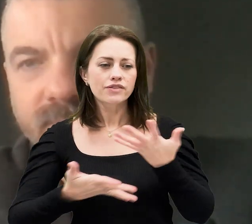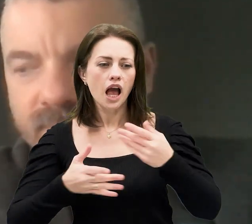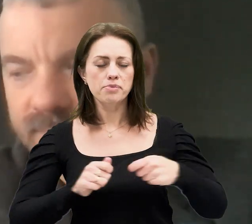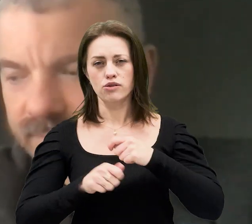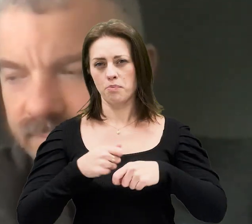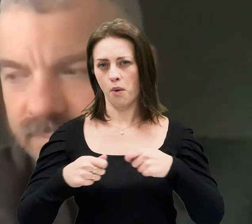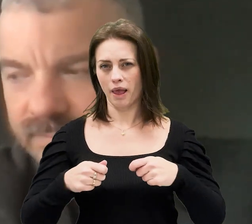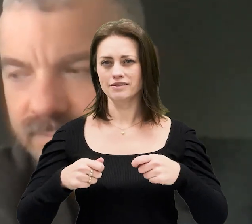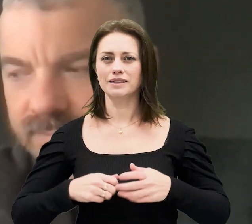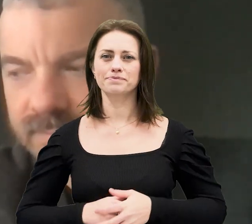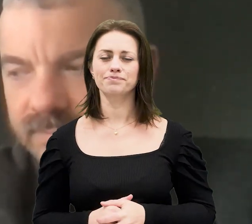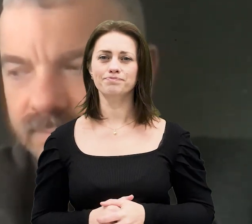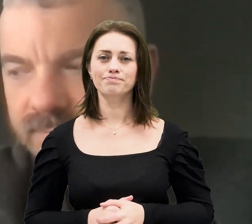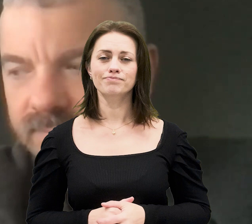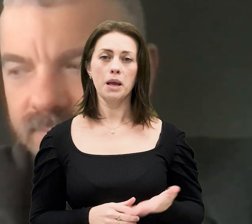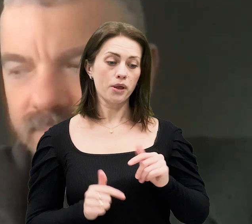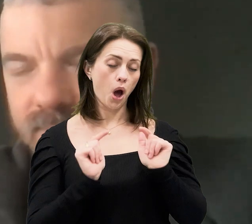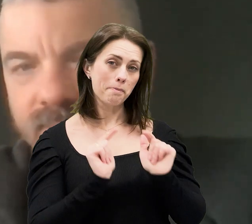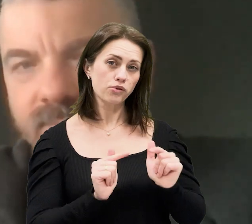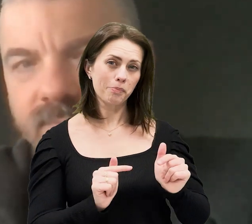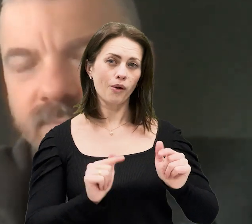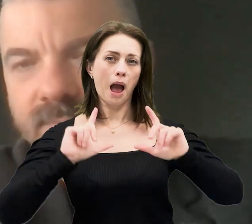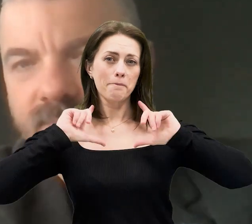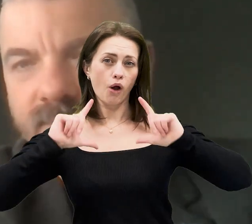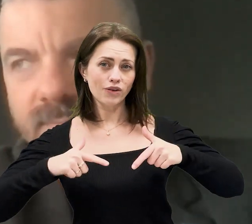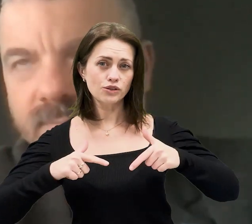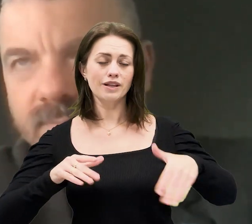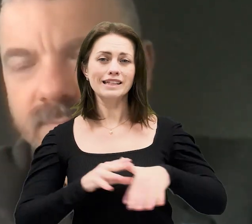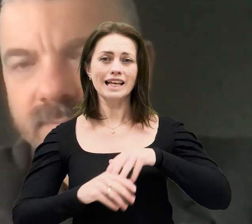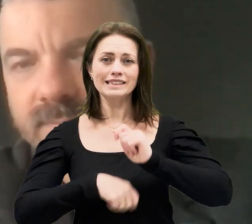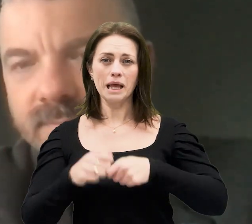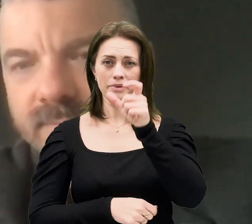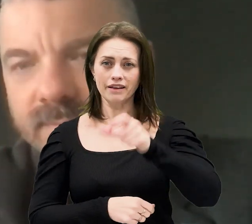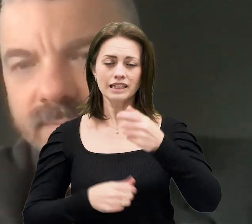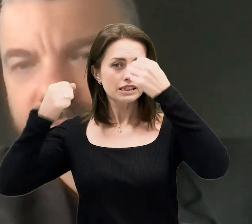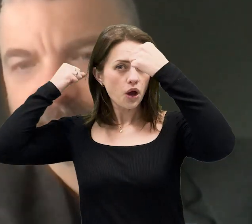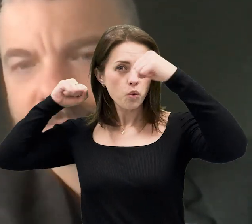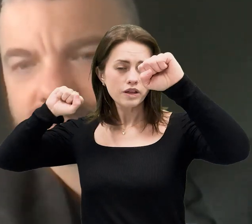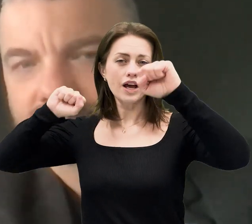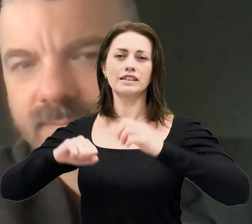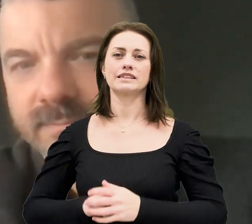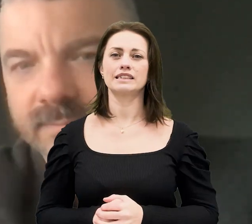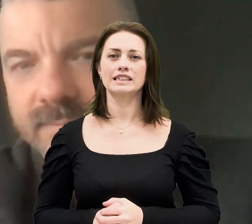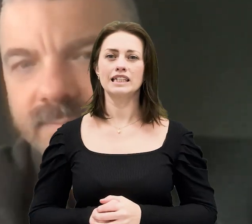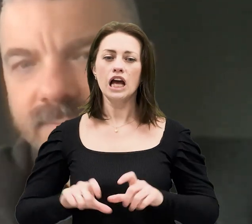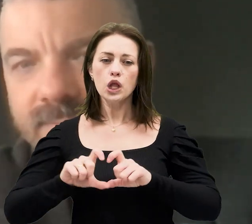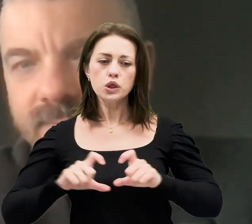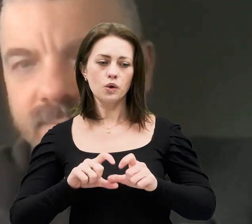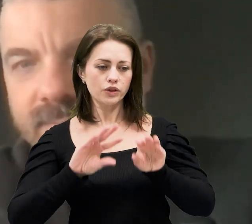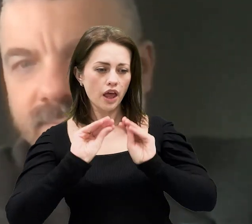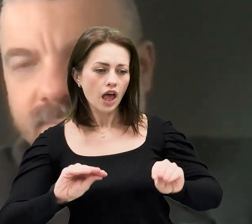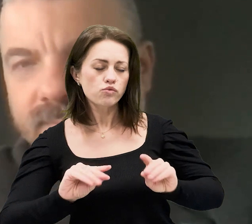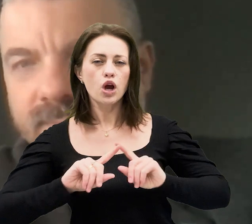involved institutions. We have supported professionalization of university staff, equipping them with